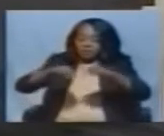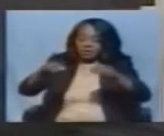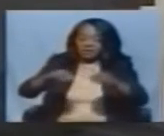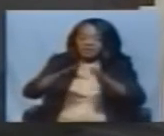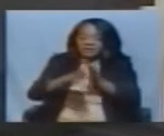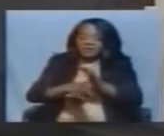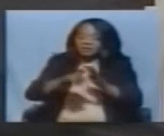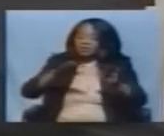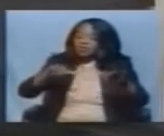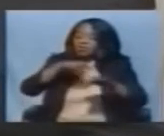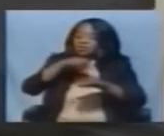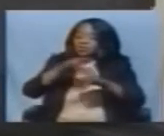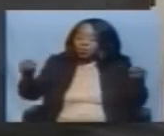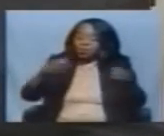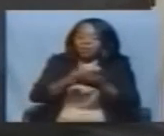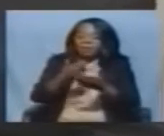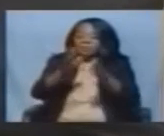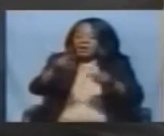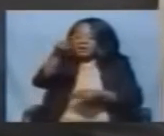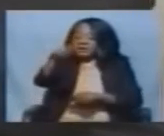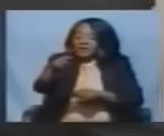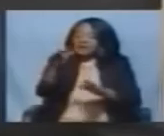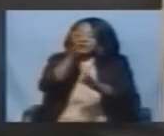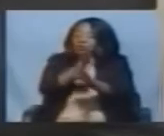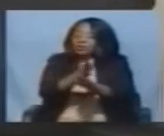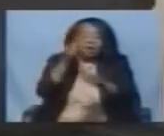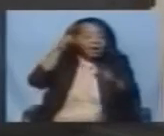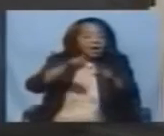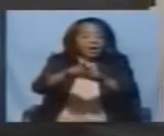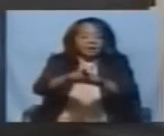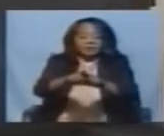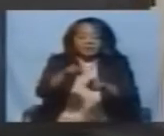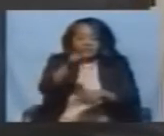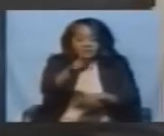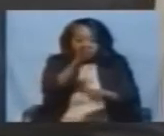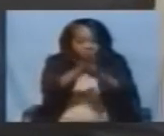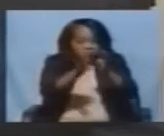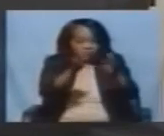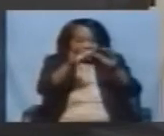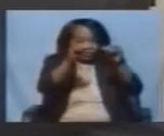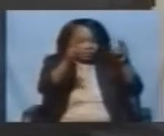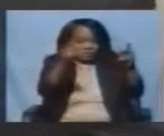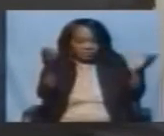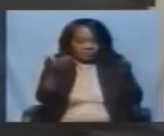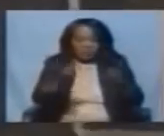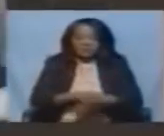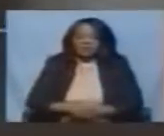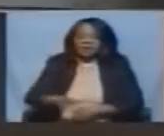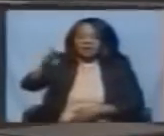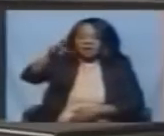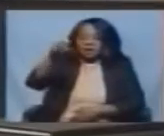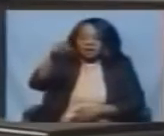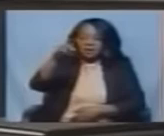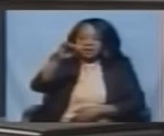process. The contract manager goes to site and he says, you know, this particular building is not okay because the ratio of cement to